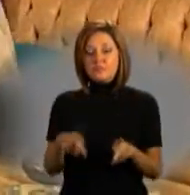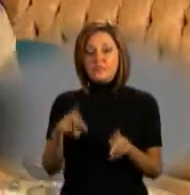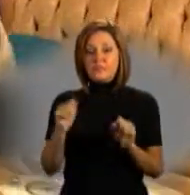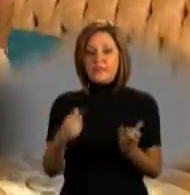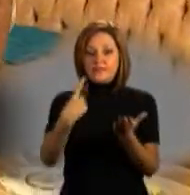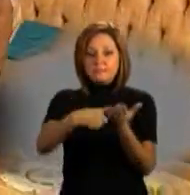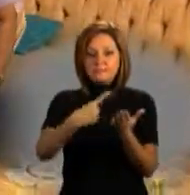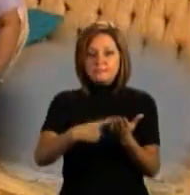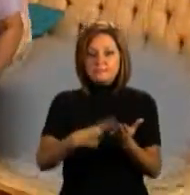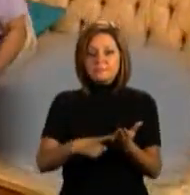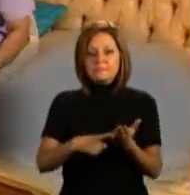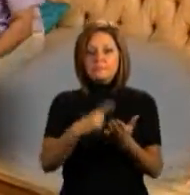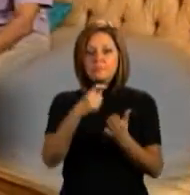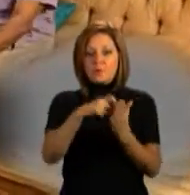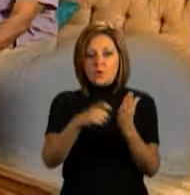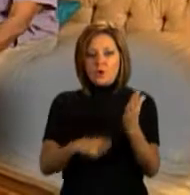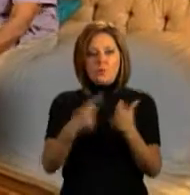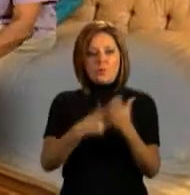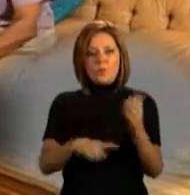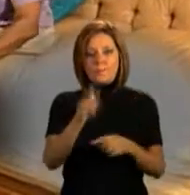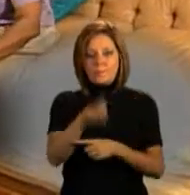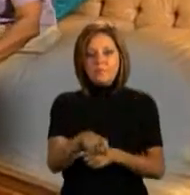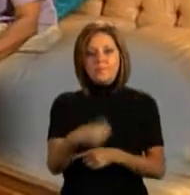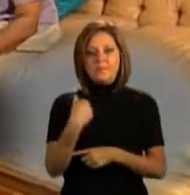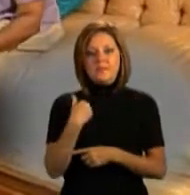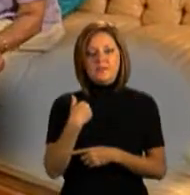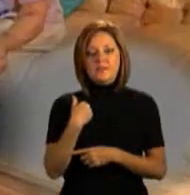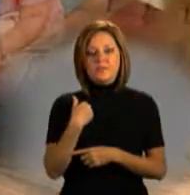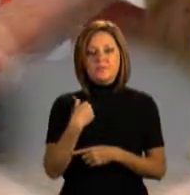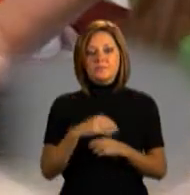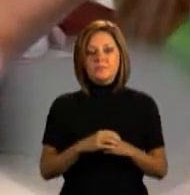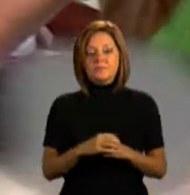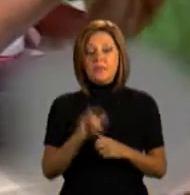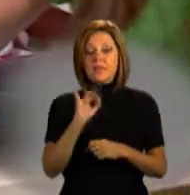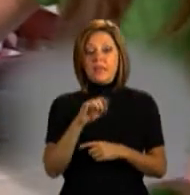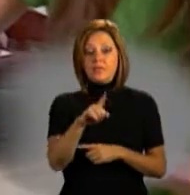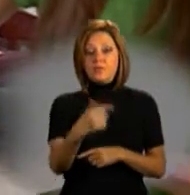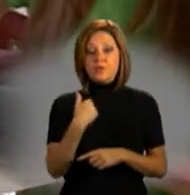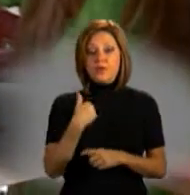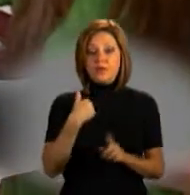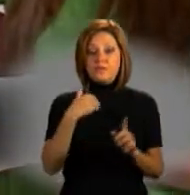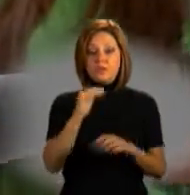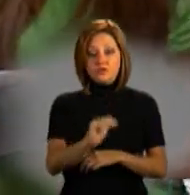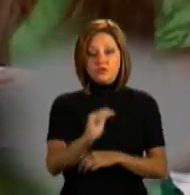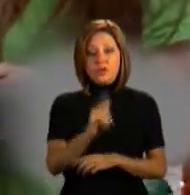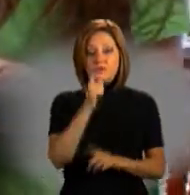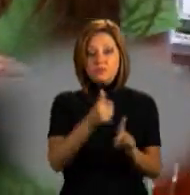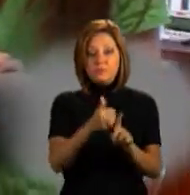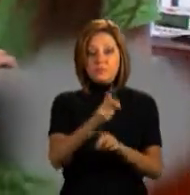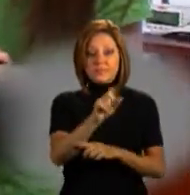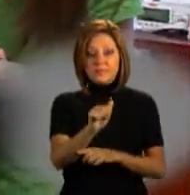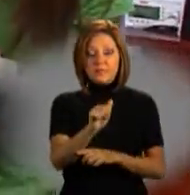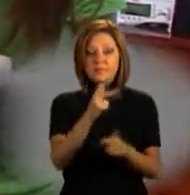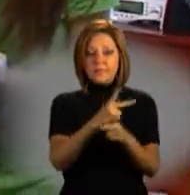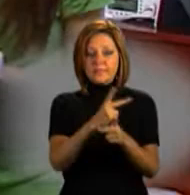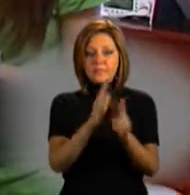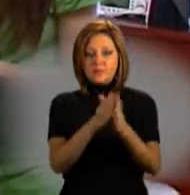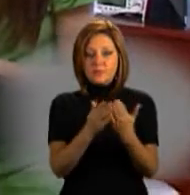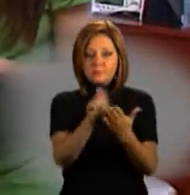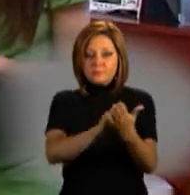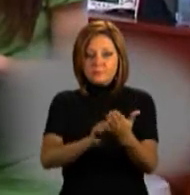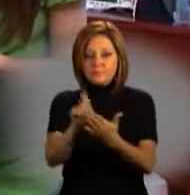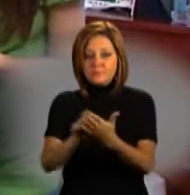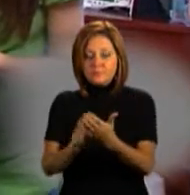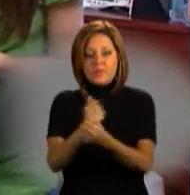list to mark things you can't be without. And this is my list. If you have a child with special needs, keep a journal of everything